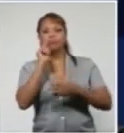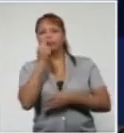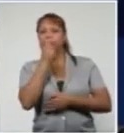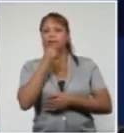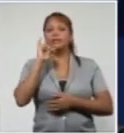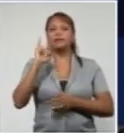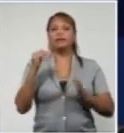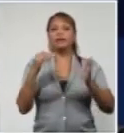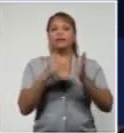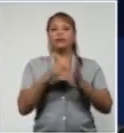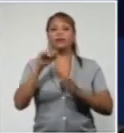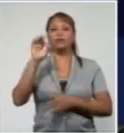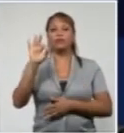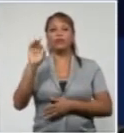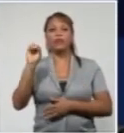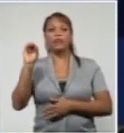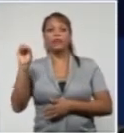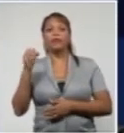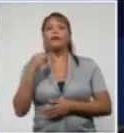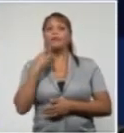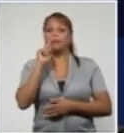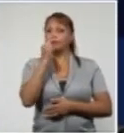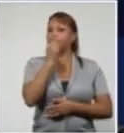Yesterday, we processed